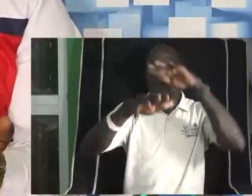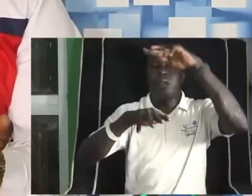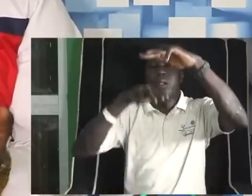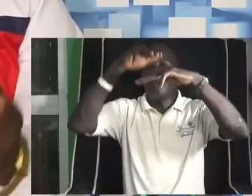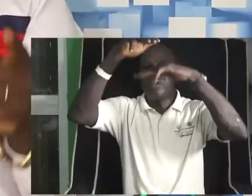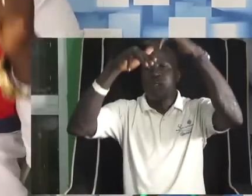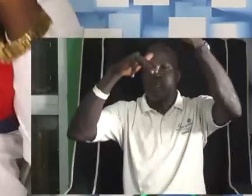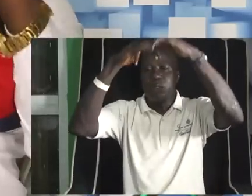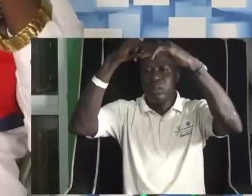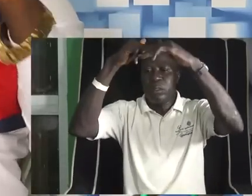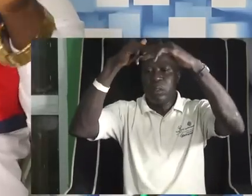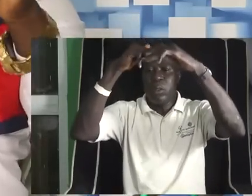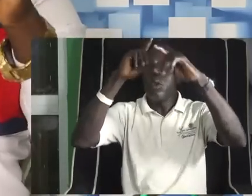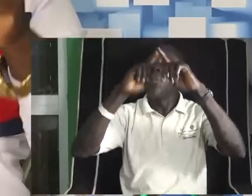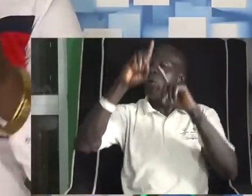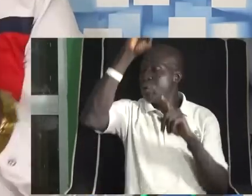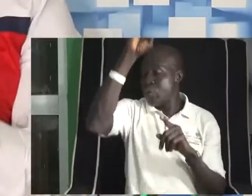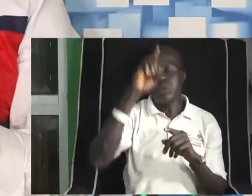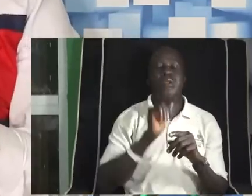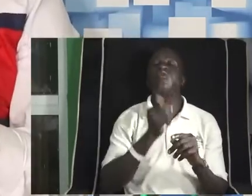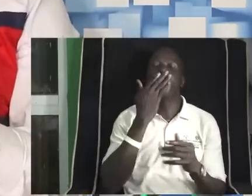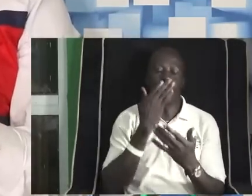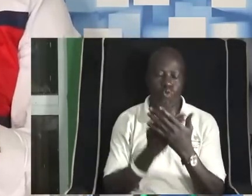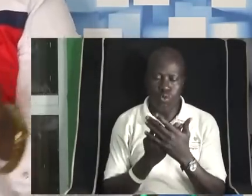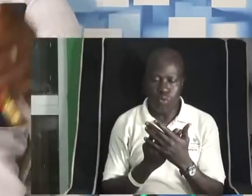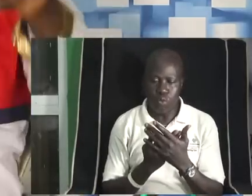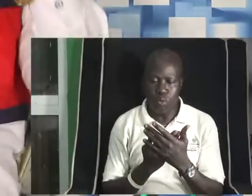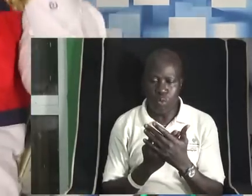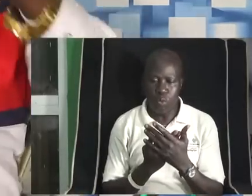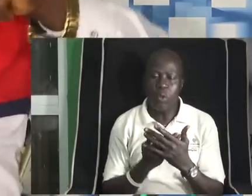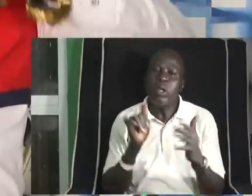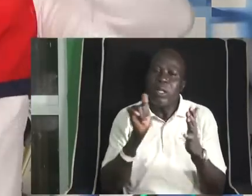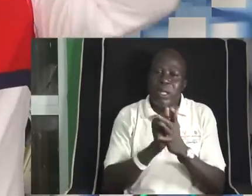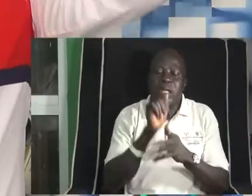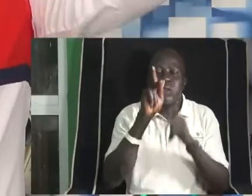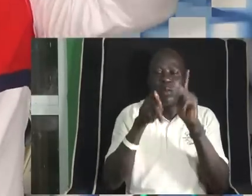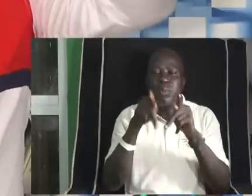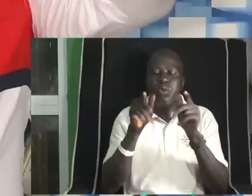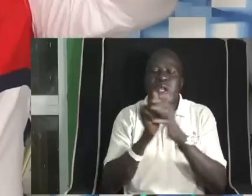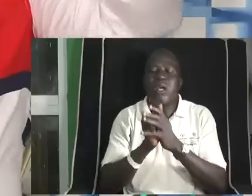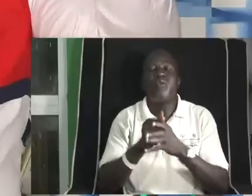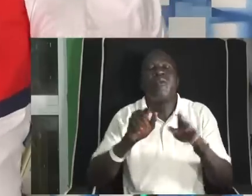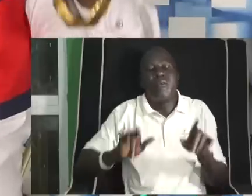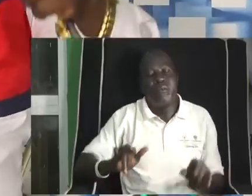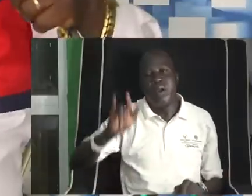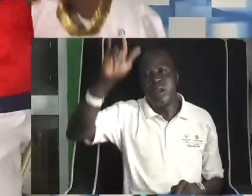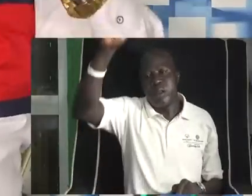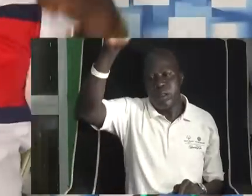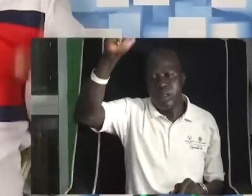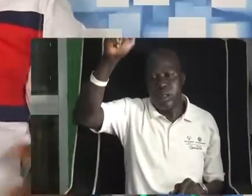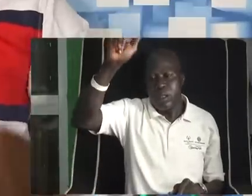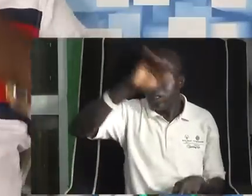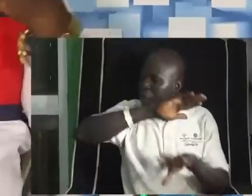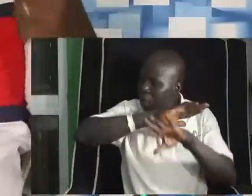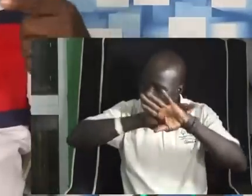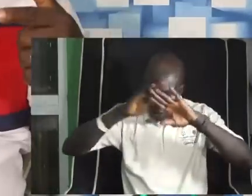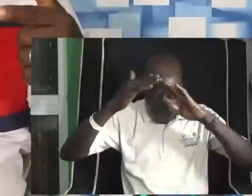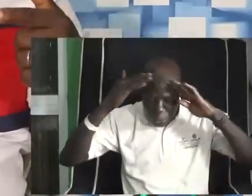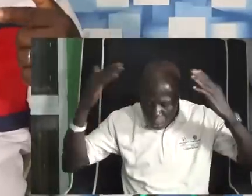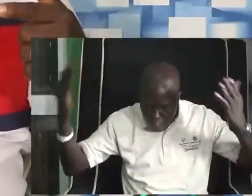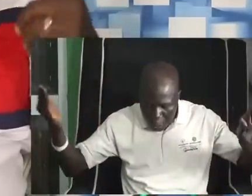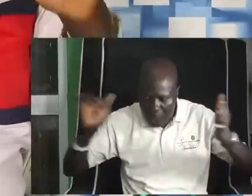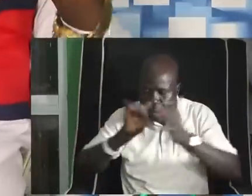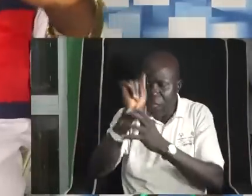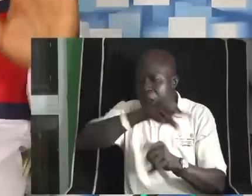You can climb it. American, but there is one that is very good. Is the people that saw high.